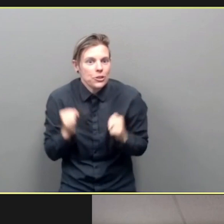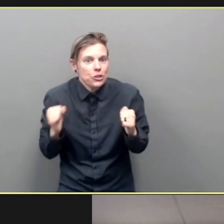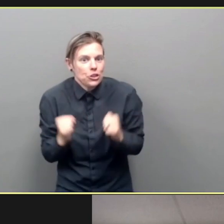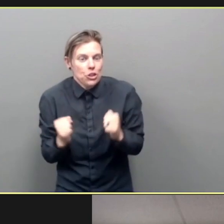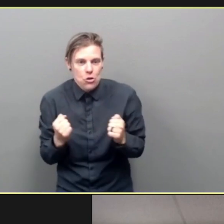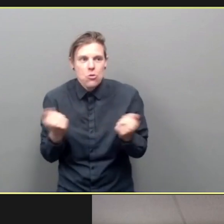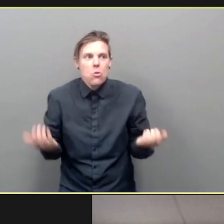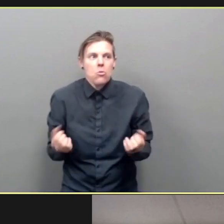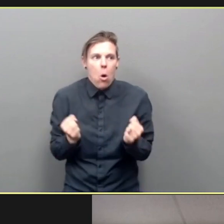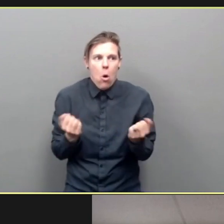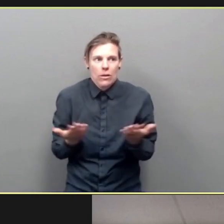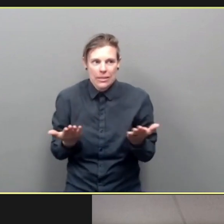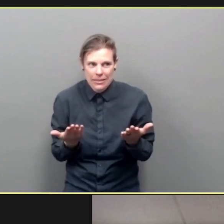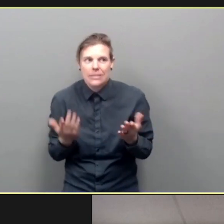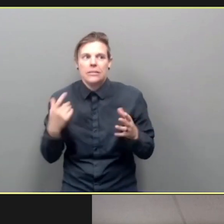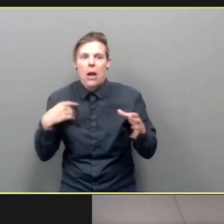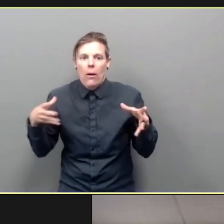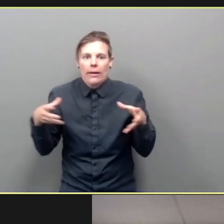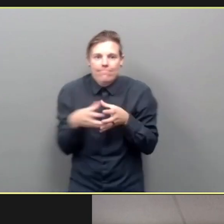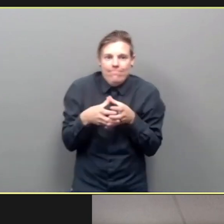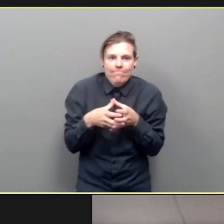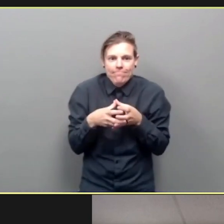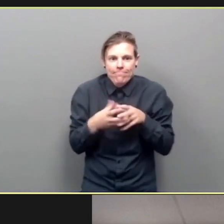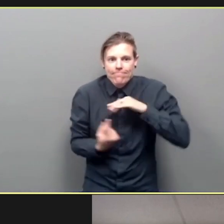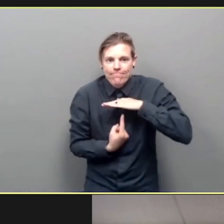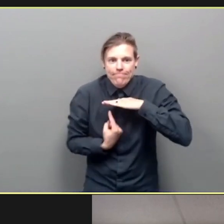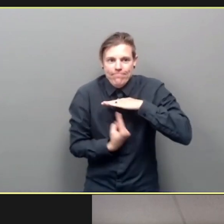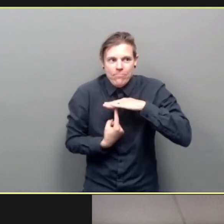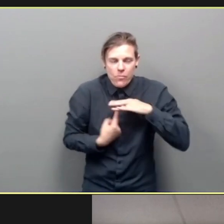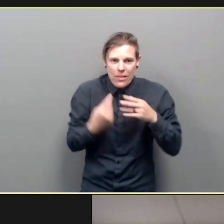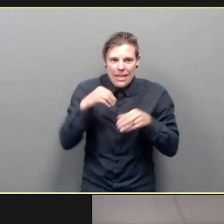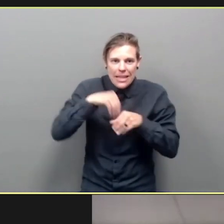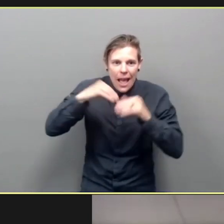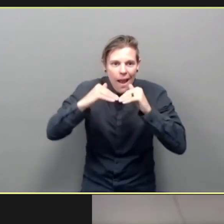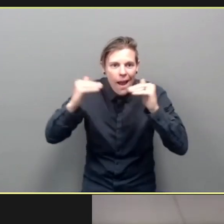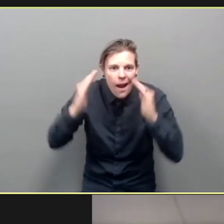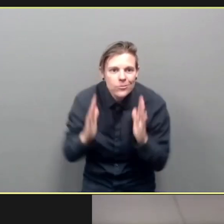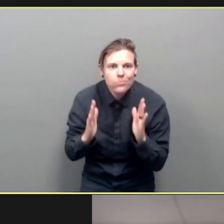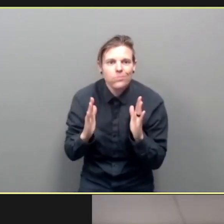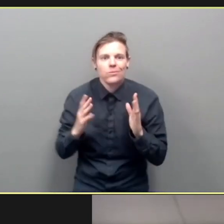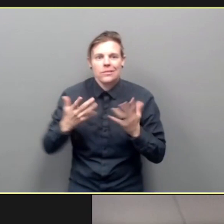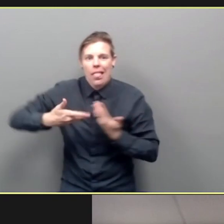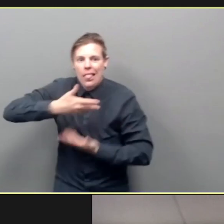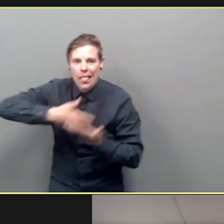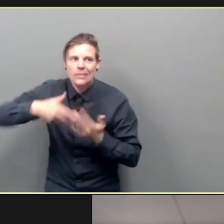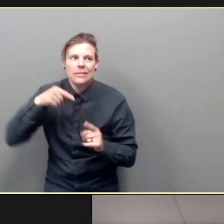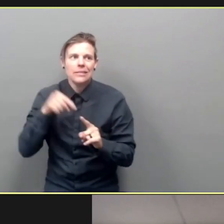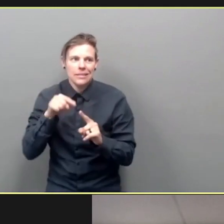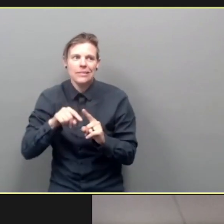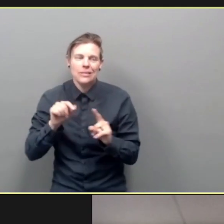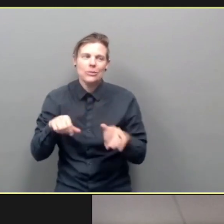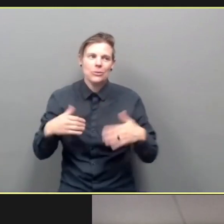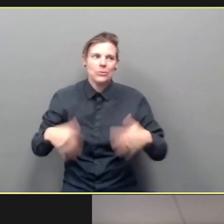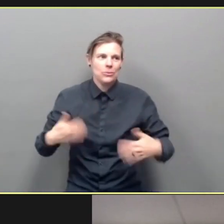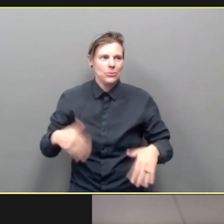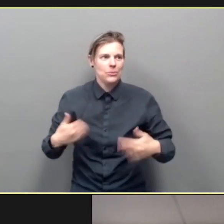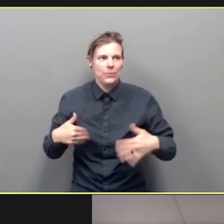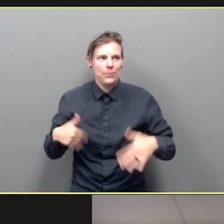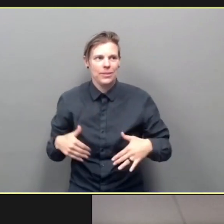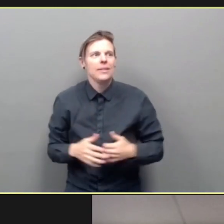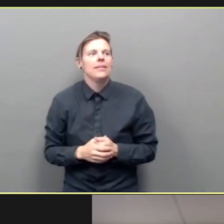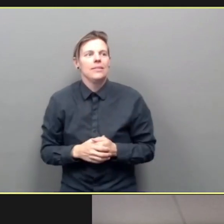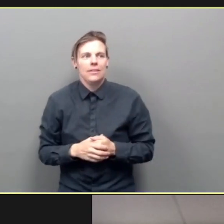indoors, of course. And so all of those factors play a role. And it just means that we have to triple our efforts, right,